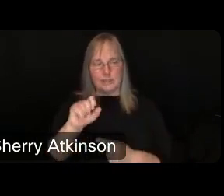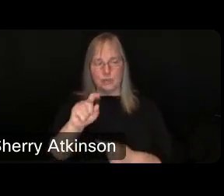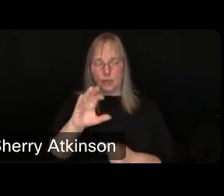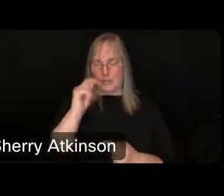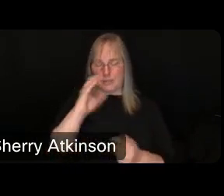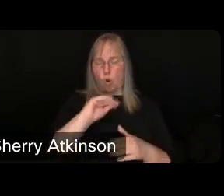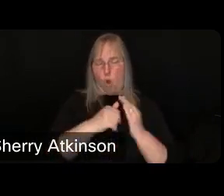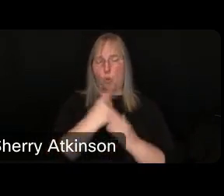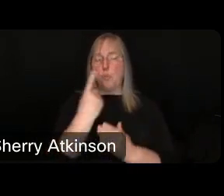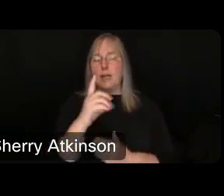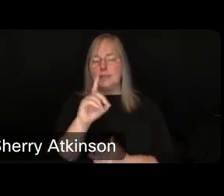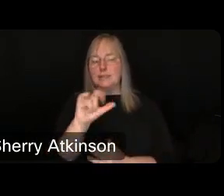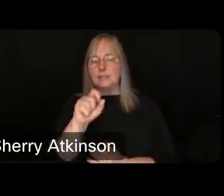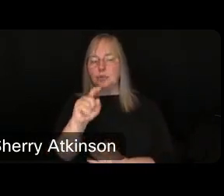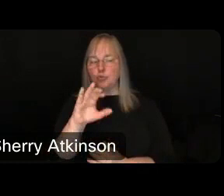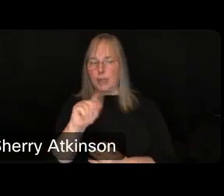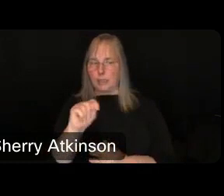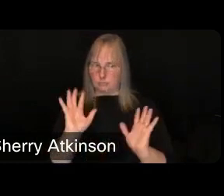yeah. But